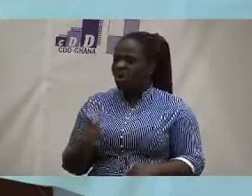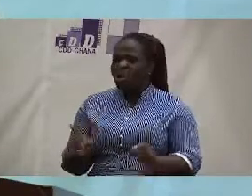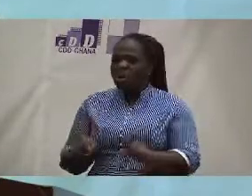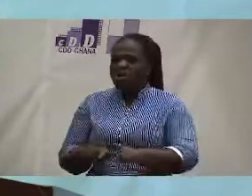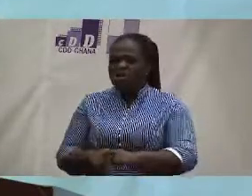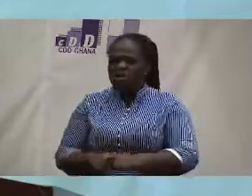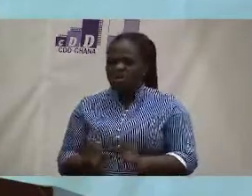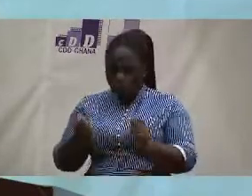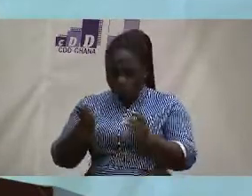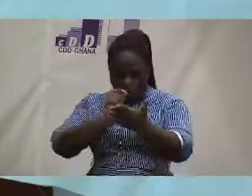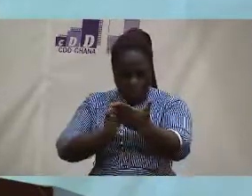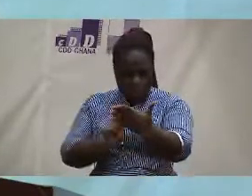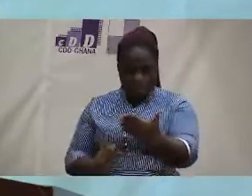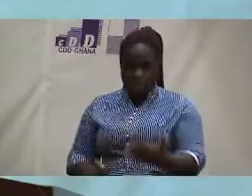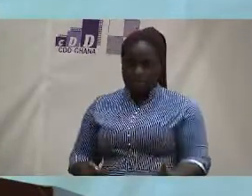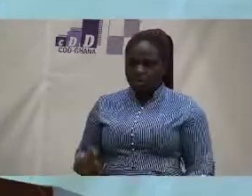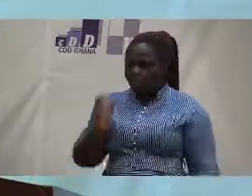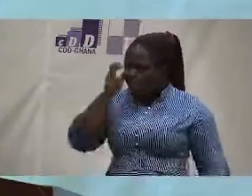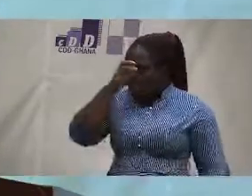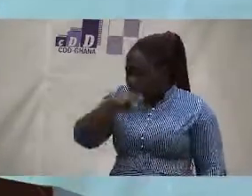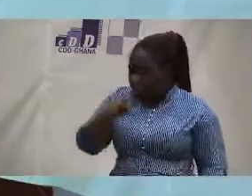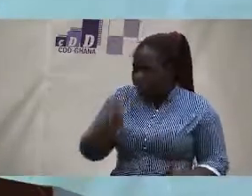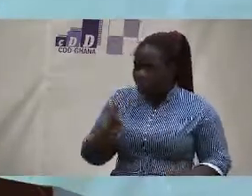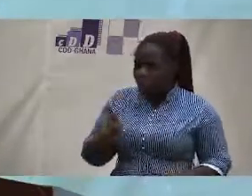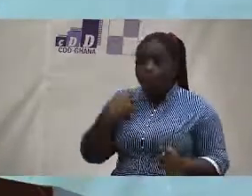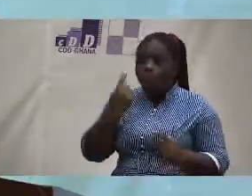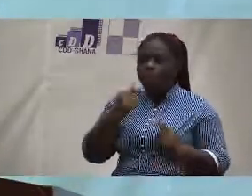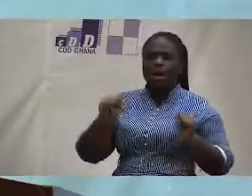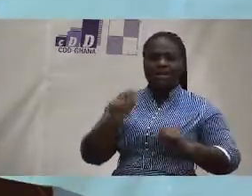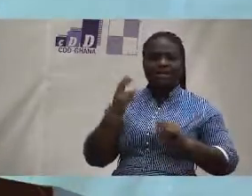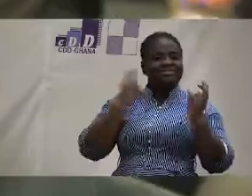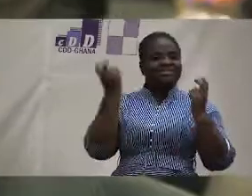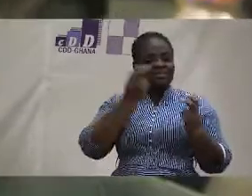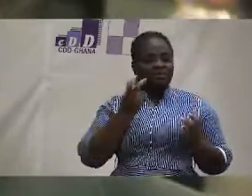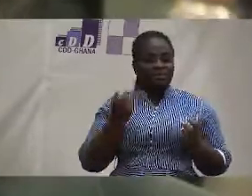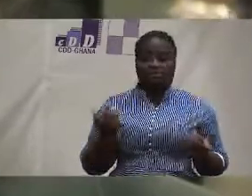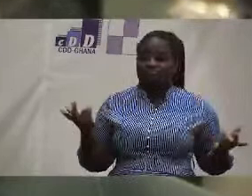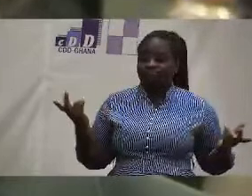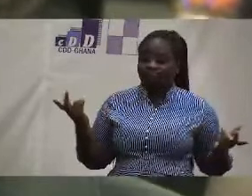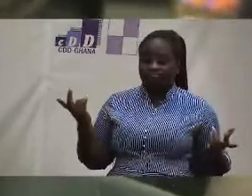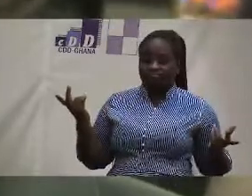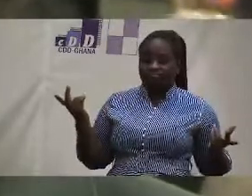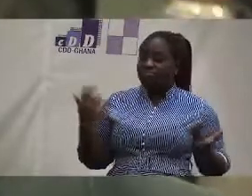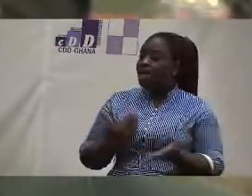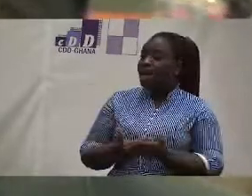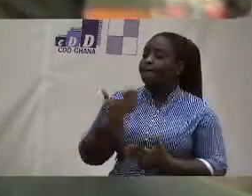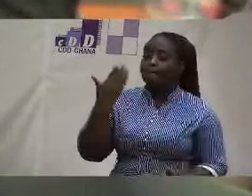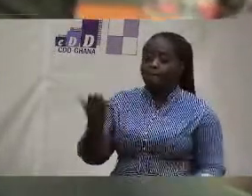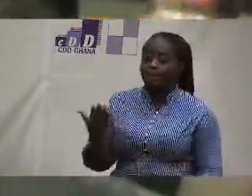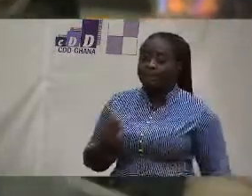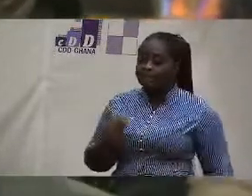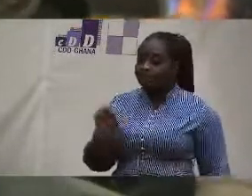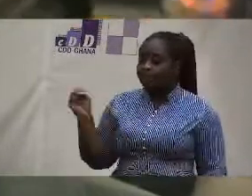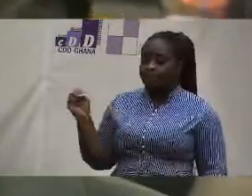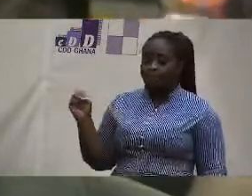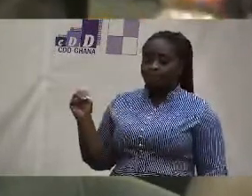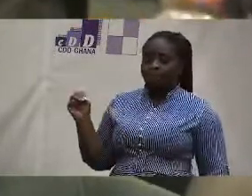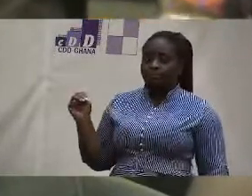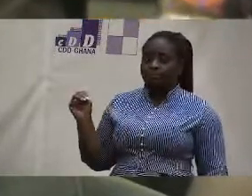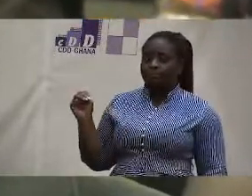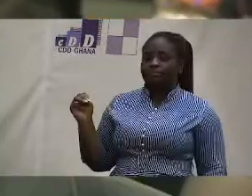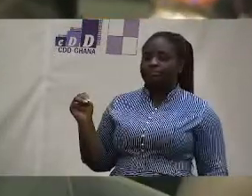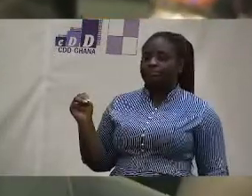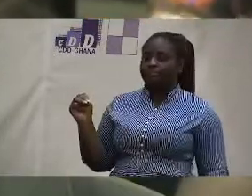right on ground, co-opting people who can speak, experts, and buying them to their